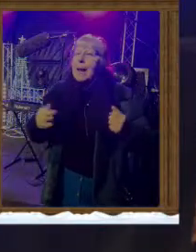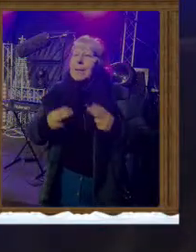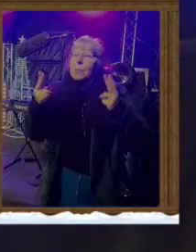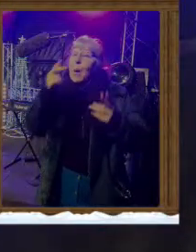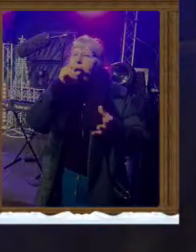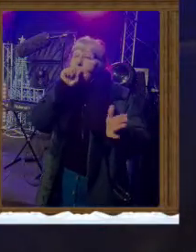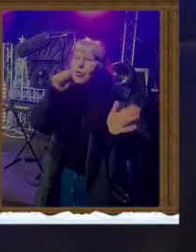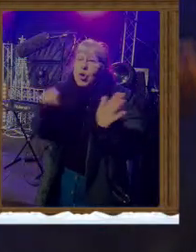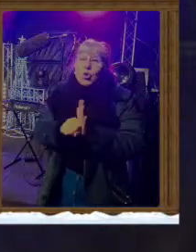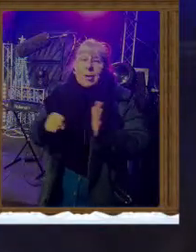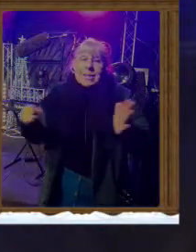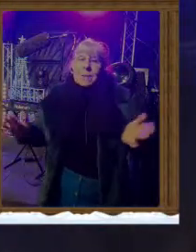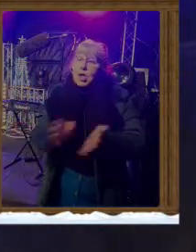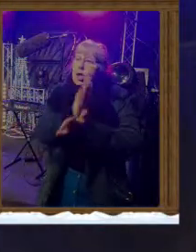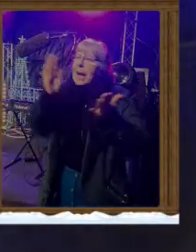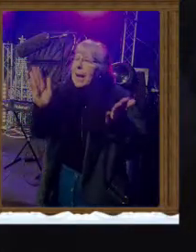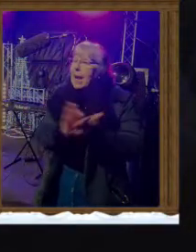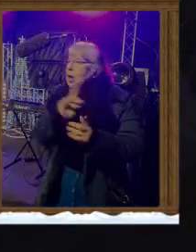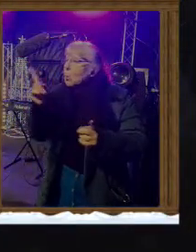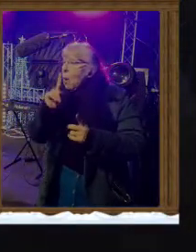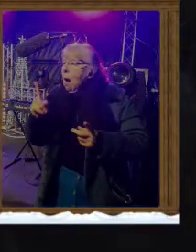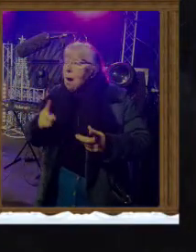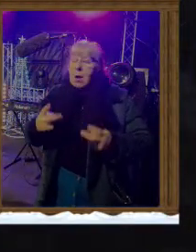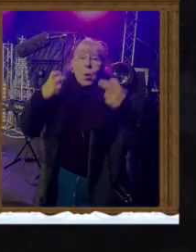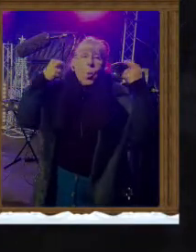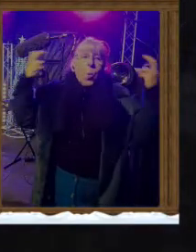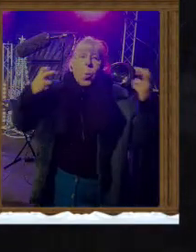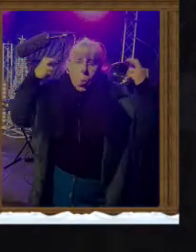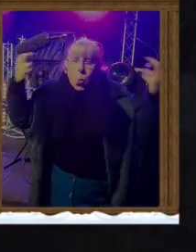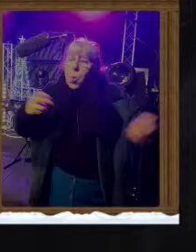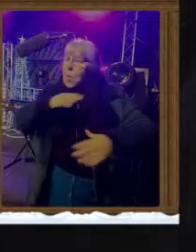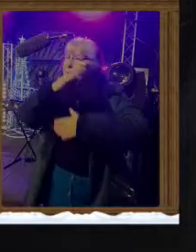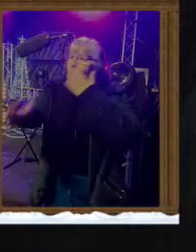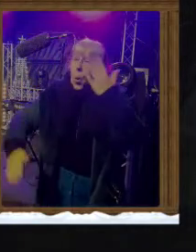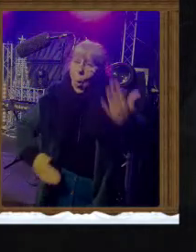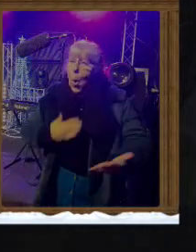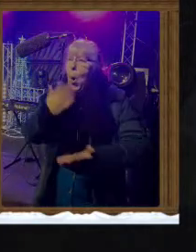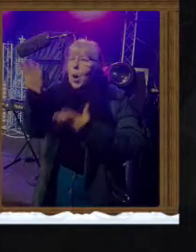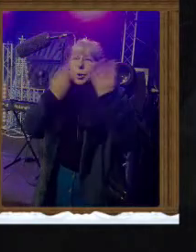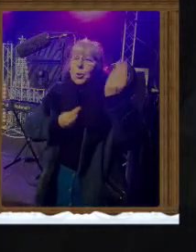spread Christmas cheer is... singing loud for all to hear.